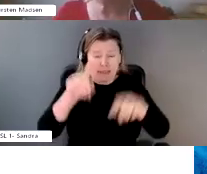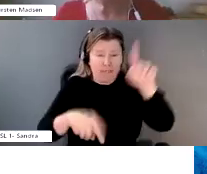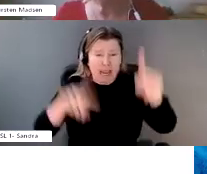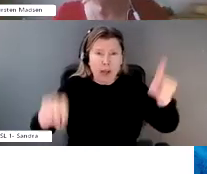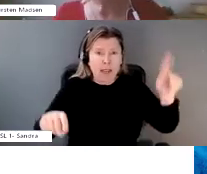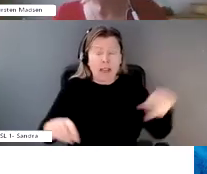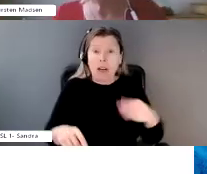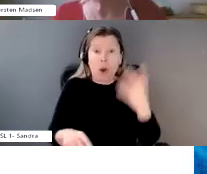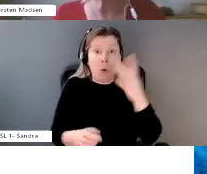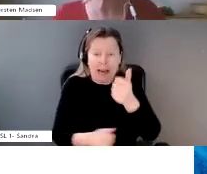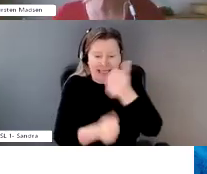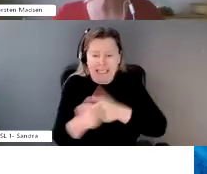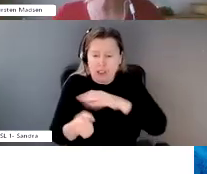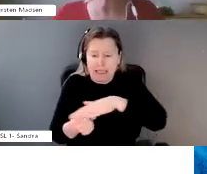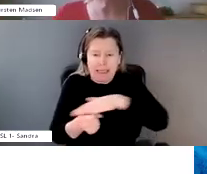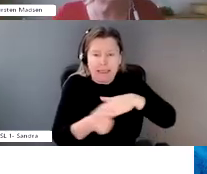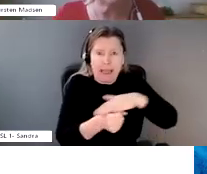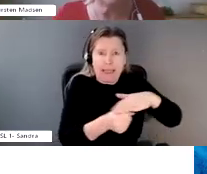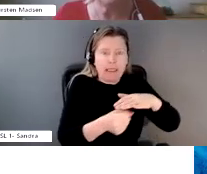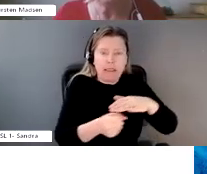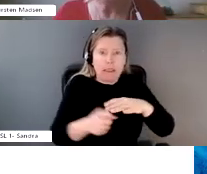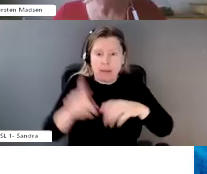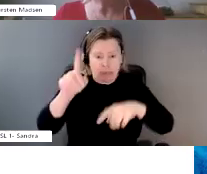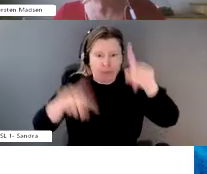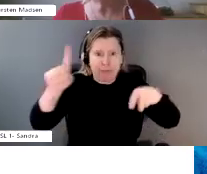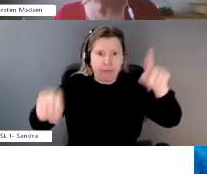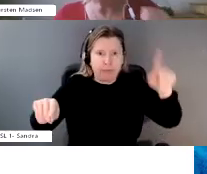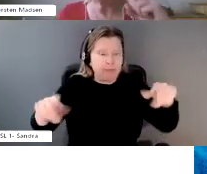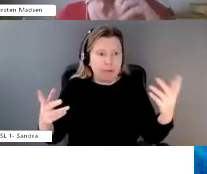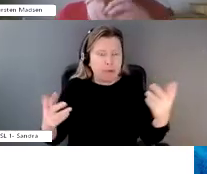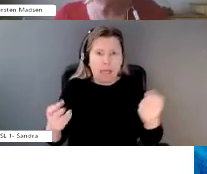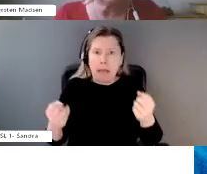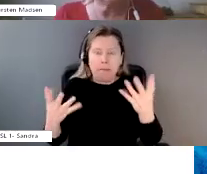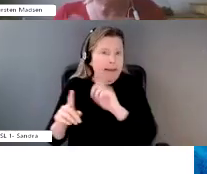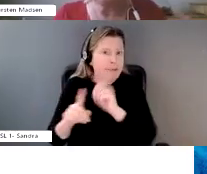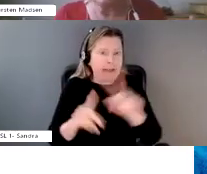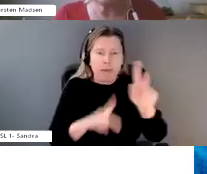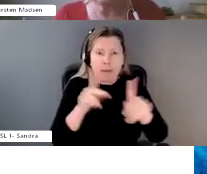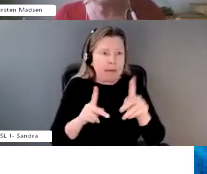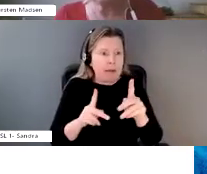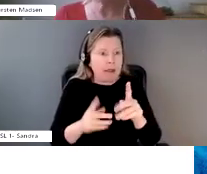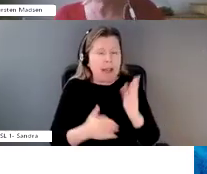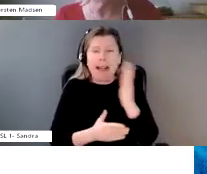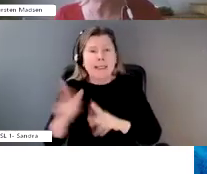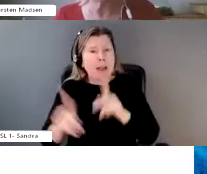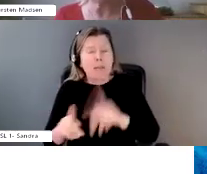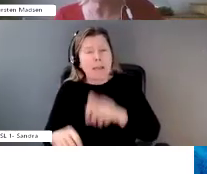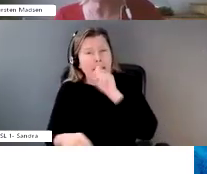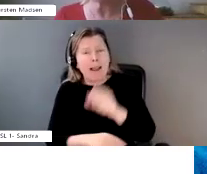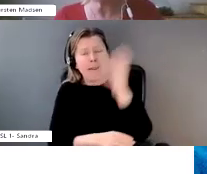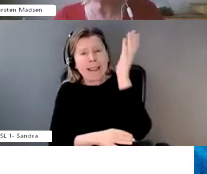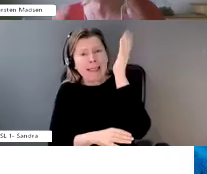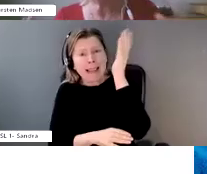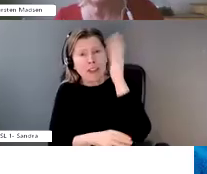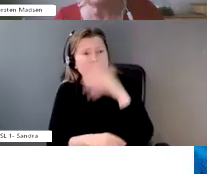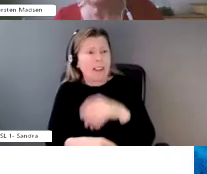diversity within the participants was incredible. There were some people that really liked the lecture bursts at one site. There